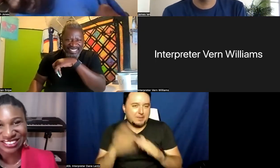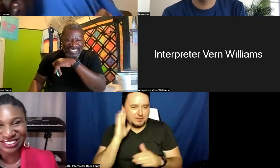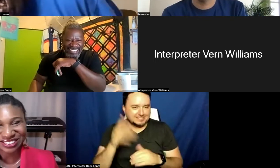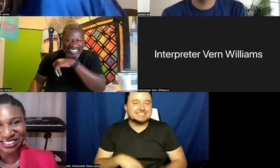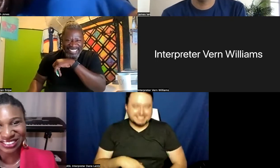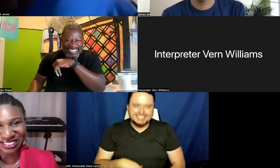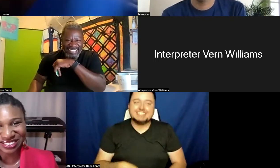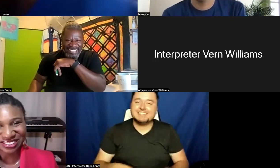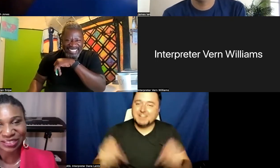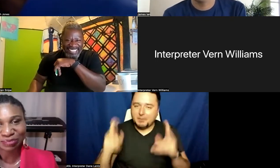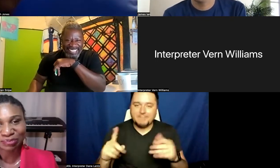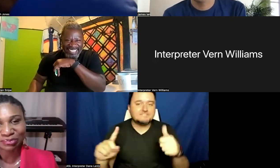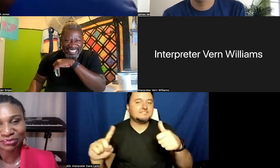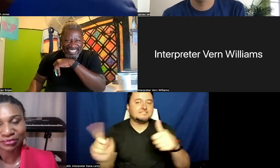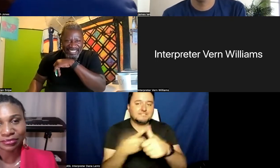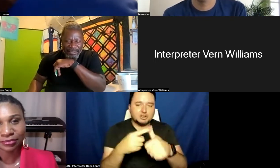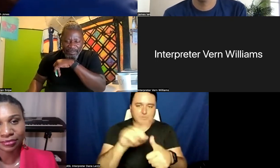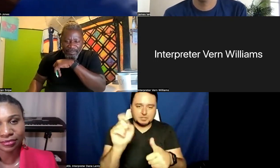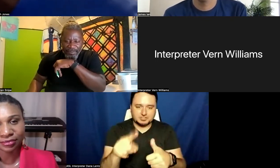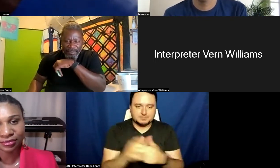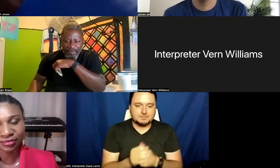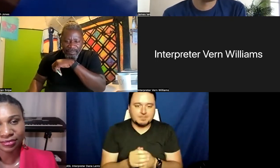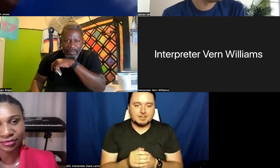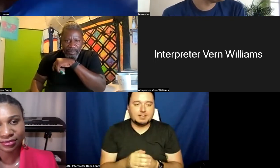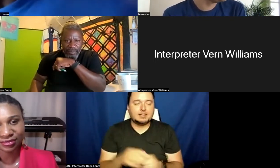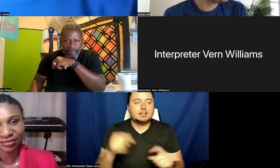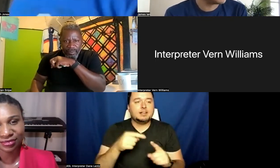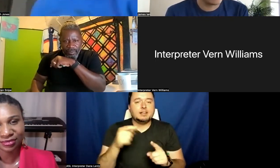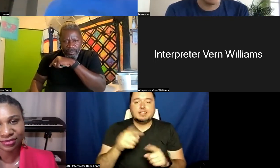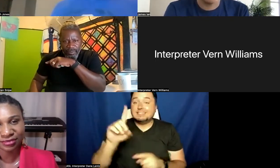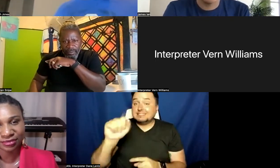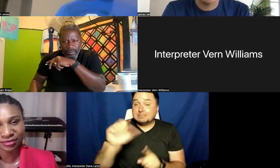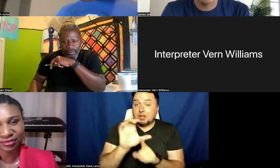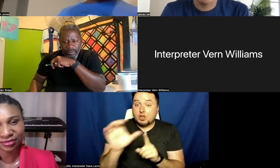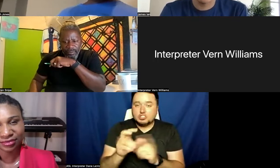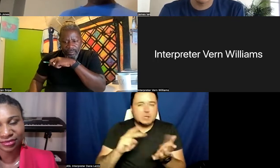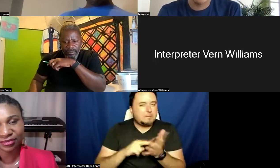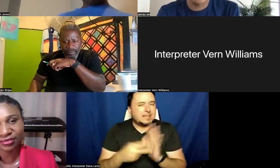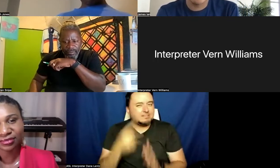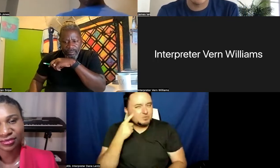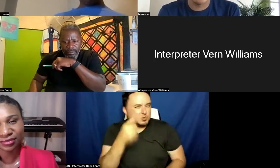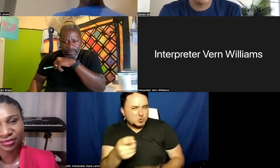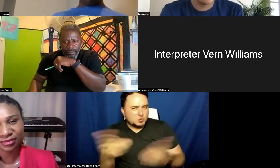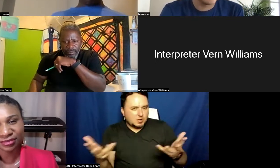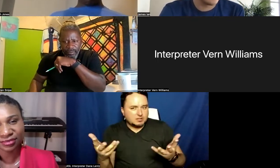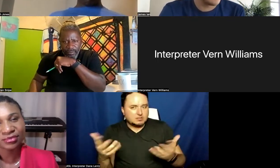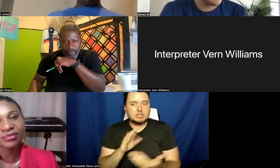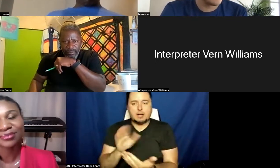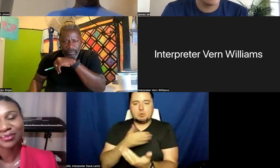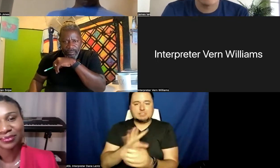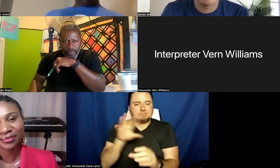All right, so first question. What does disability culture mean to you, and how does music play a role in that?